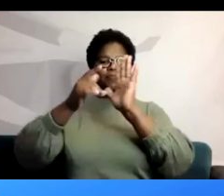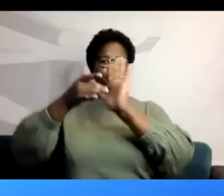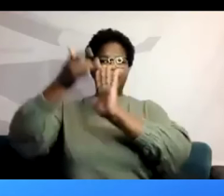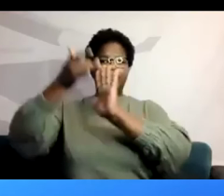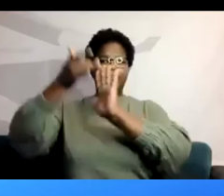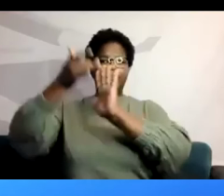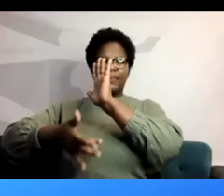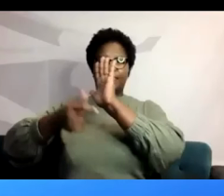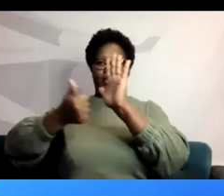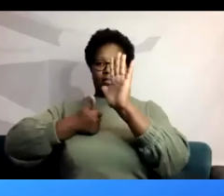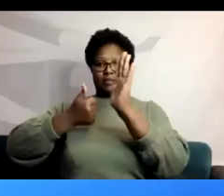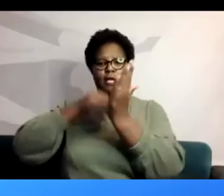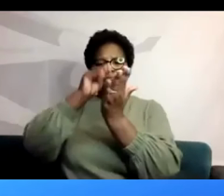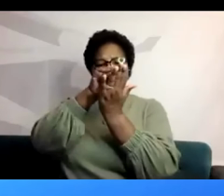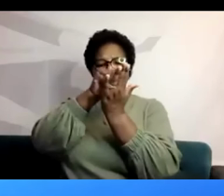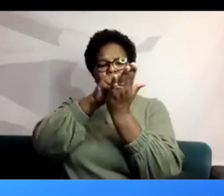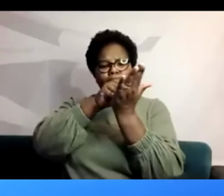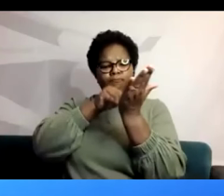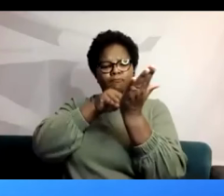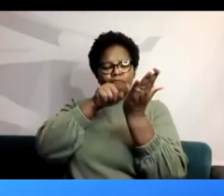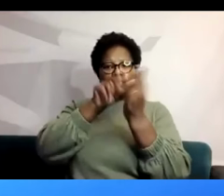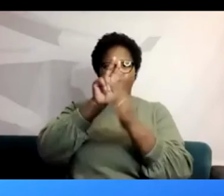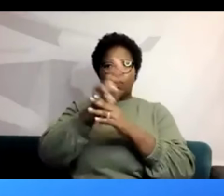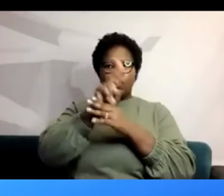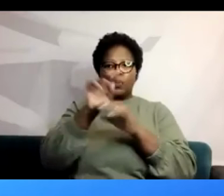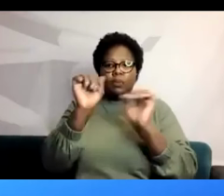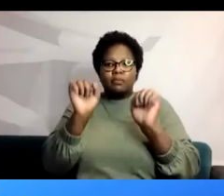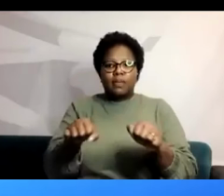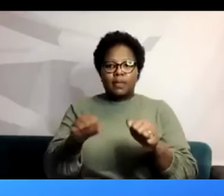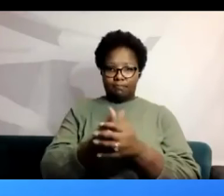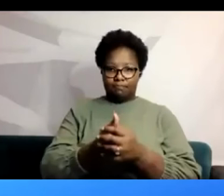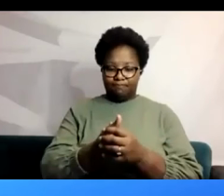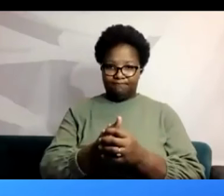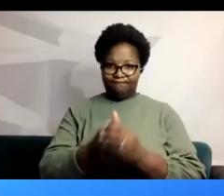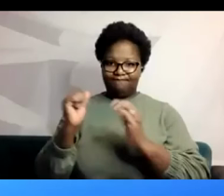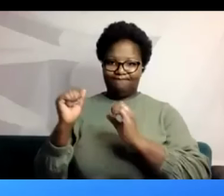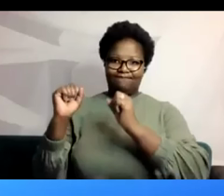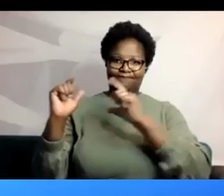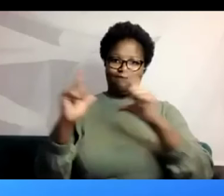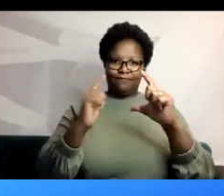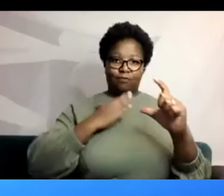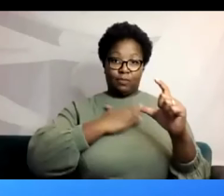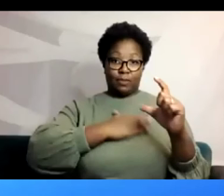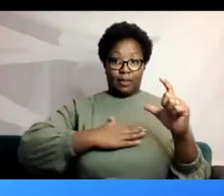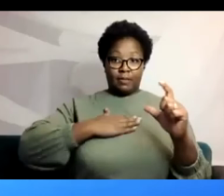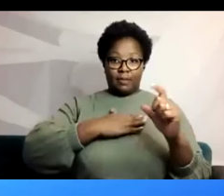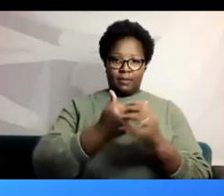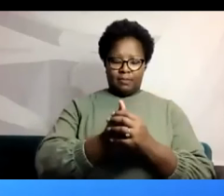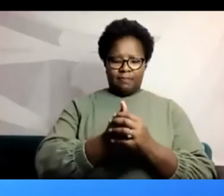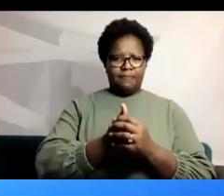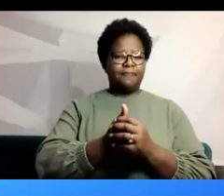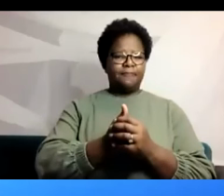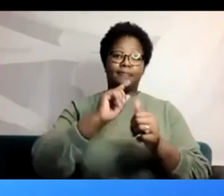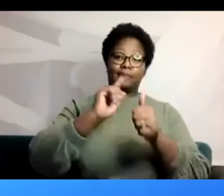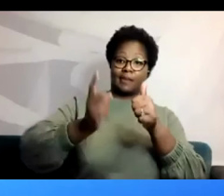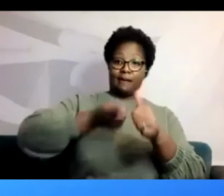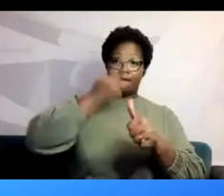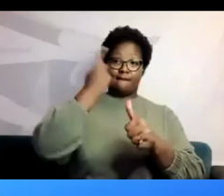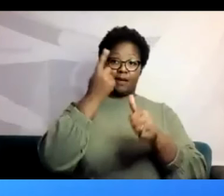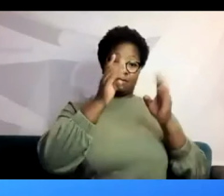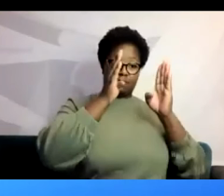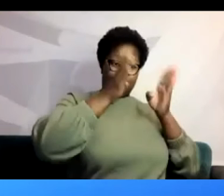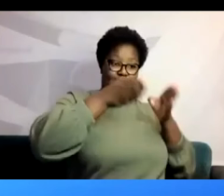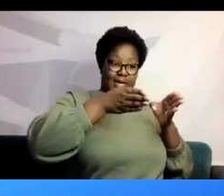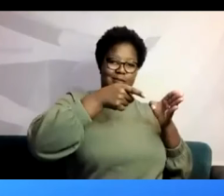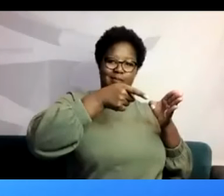copy and use. Next slide, please. So to begin the person-centered process, we first want to